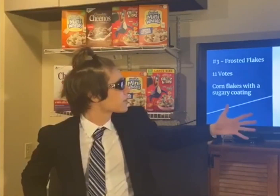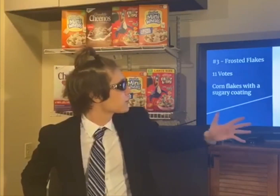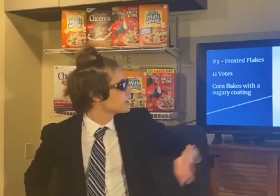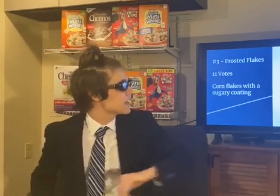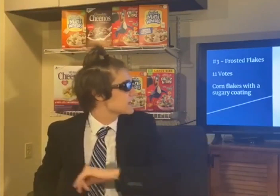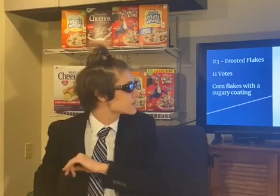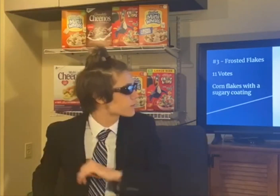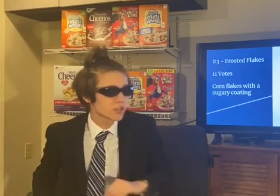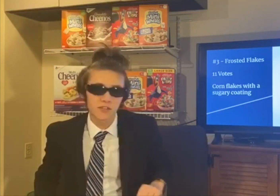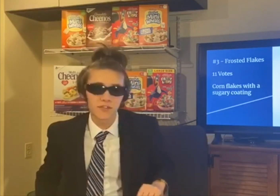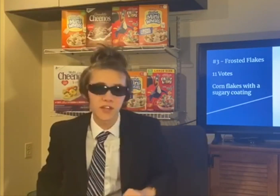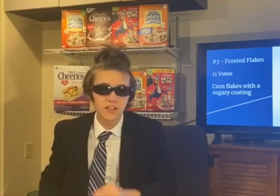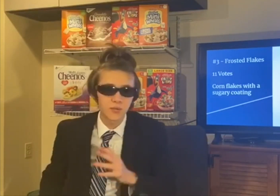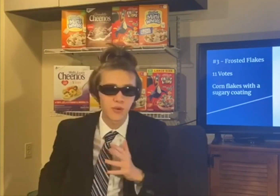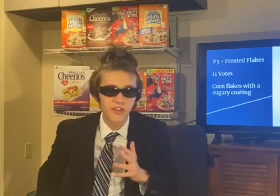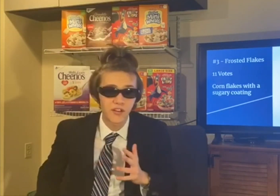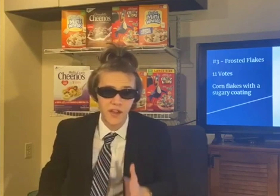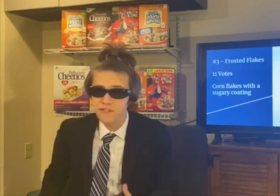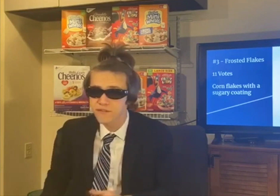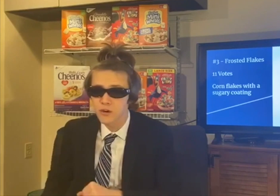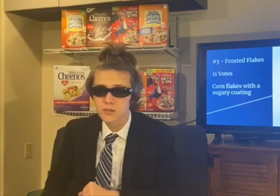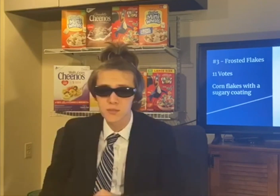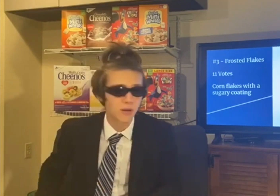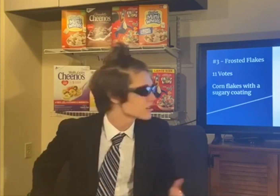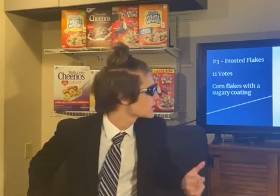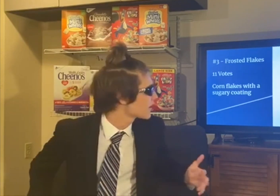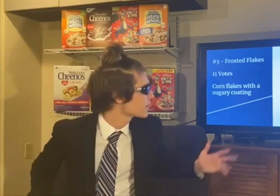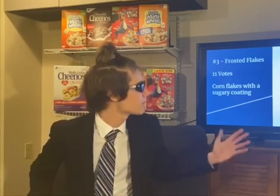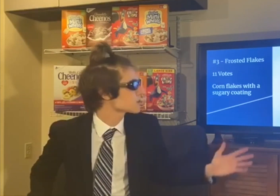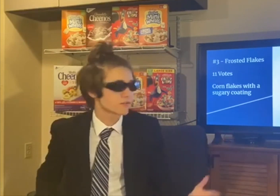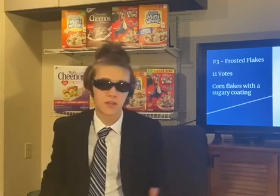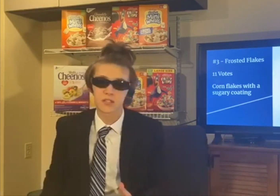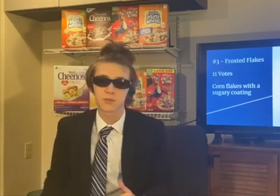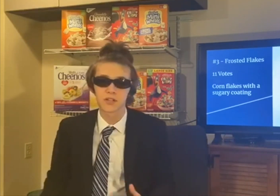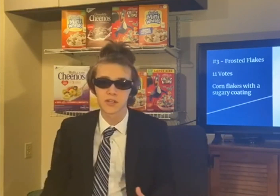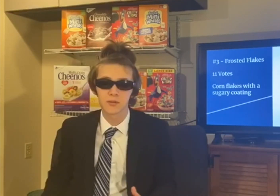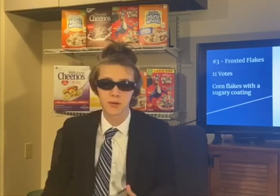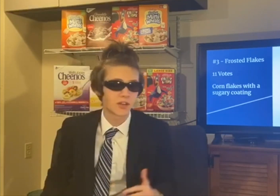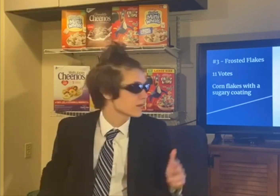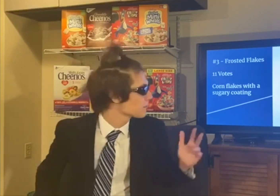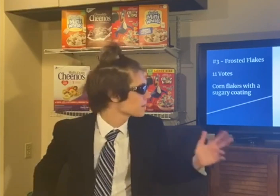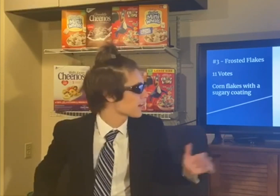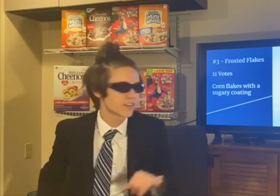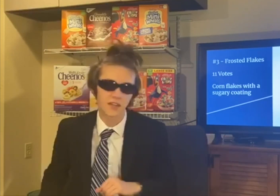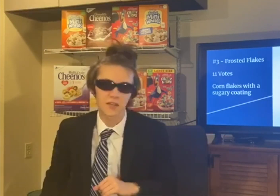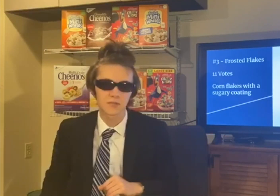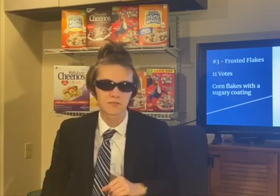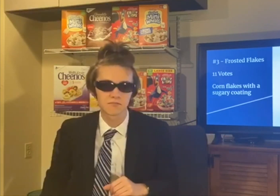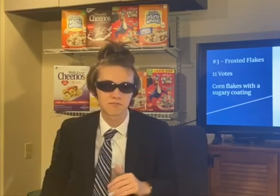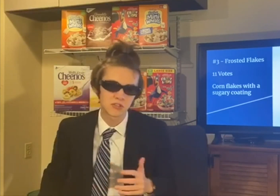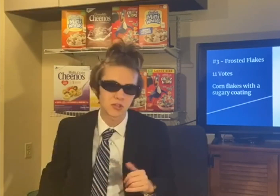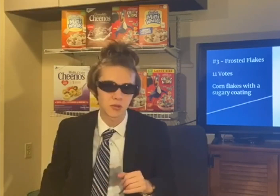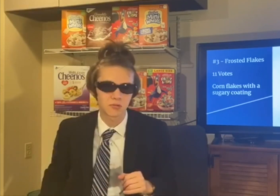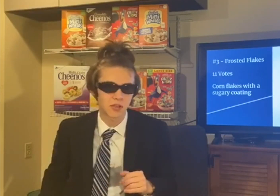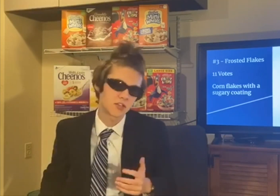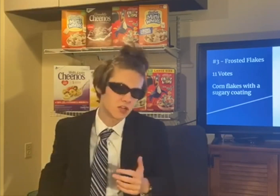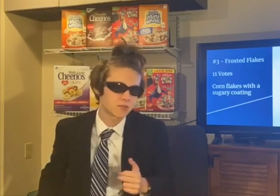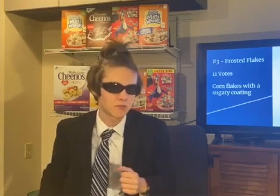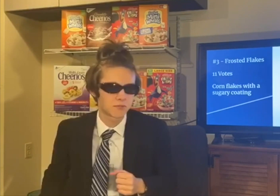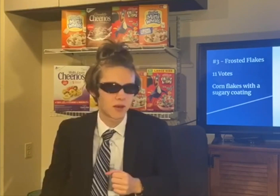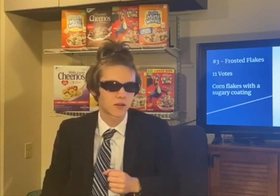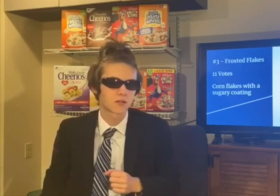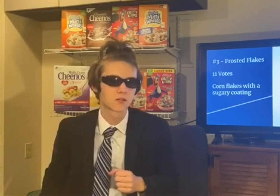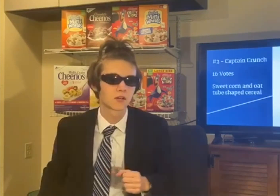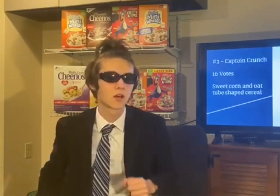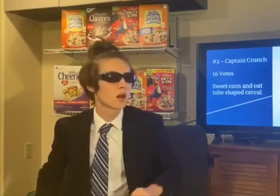Number three is Frosted Flakes with 11 votes. Personally, I think Frosted Flakes is pretty good, but I think, you know, Lucky